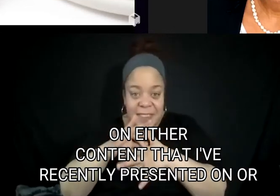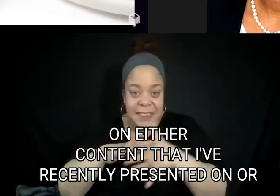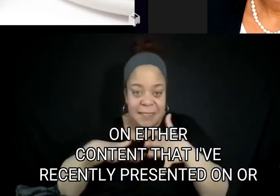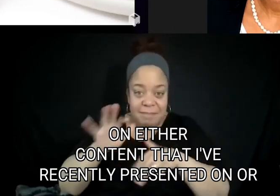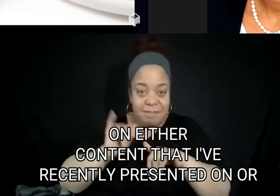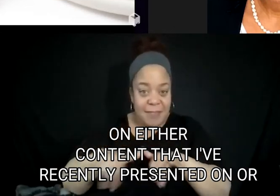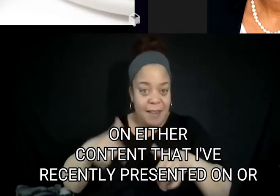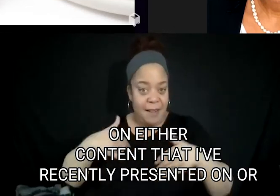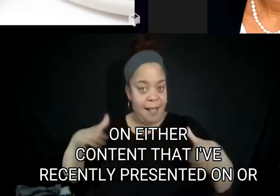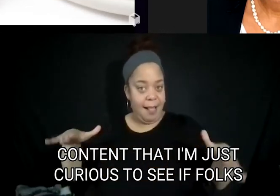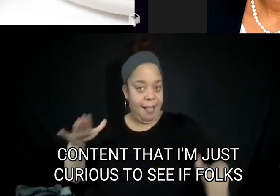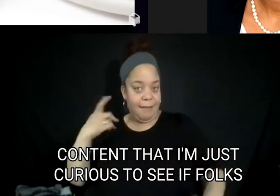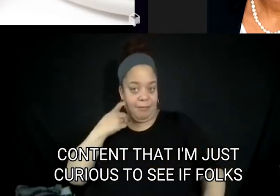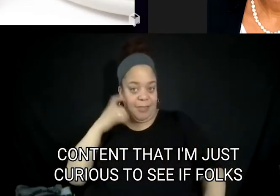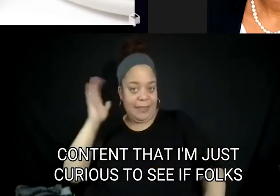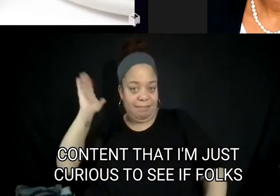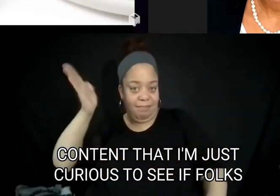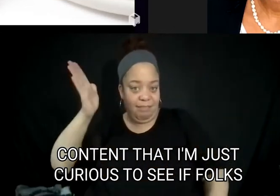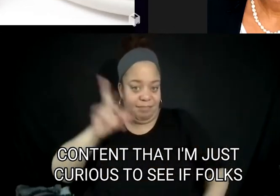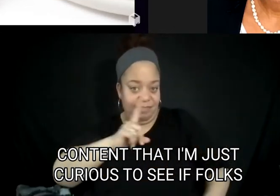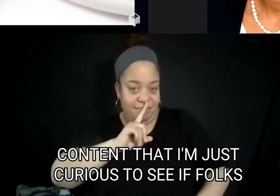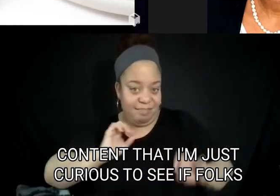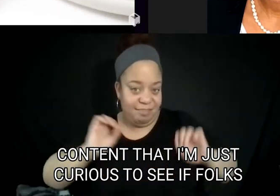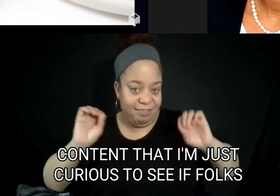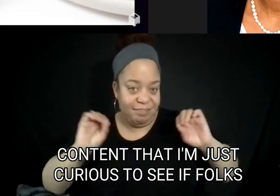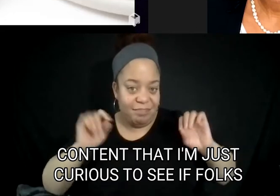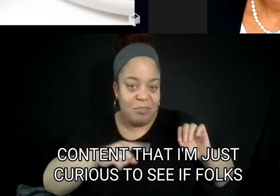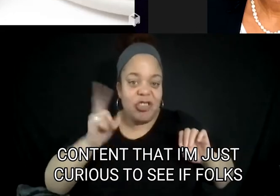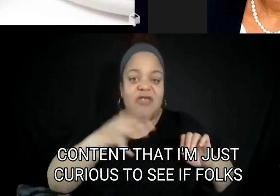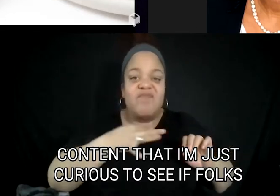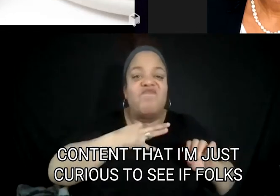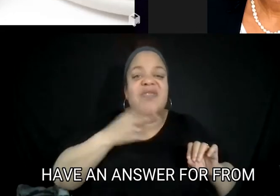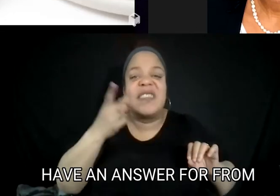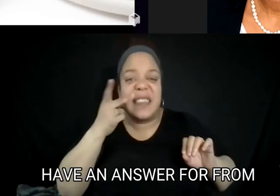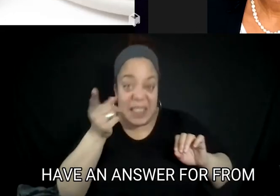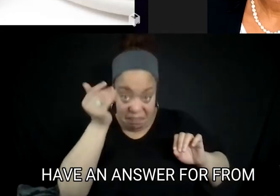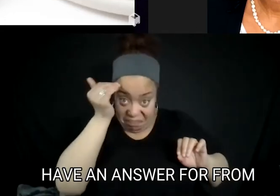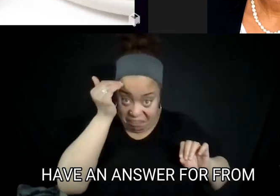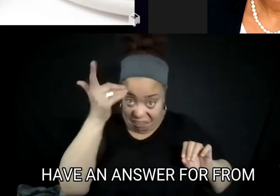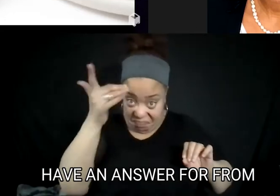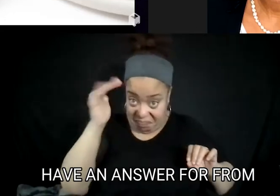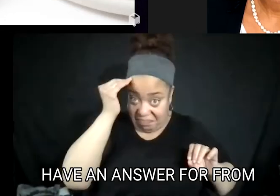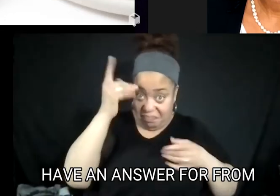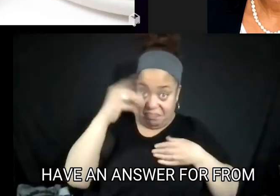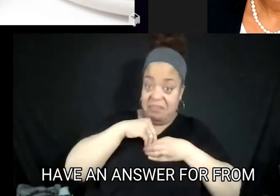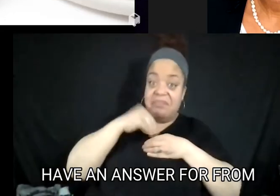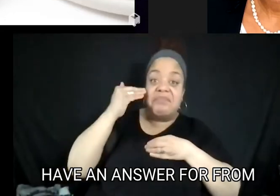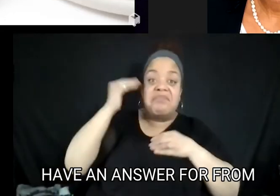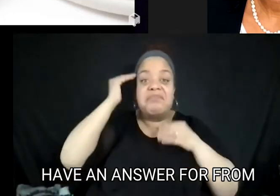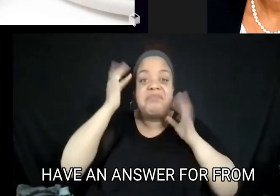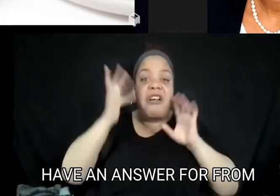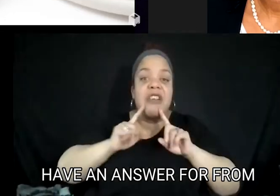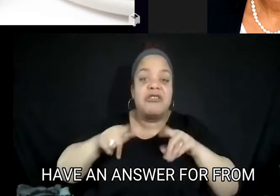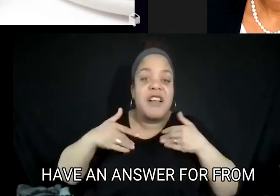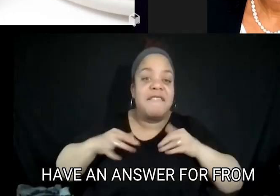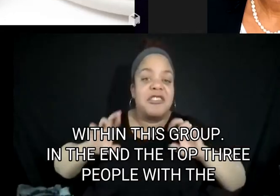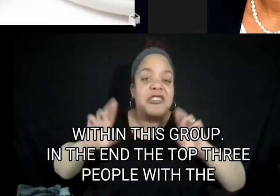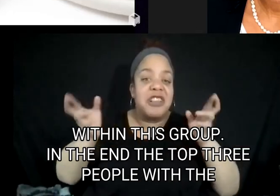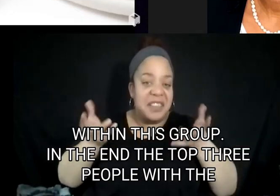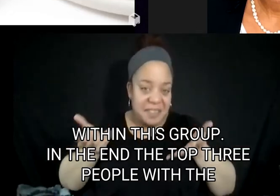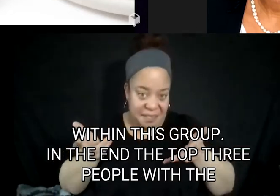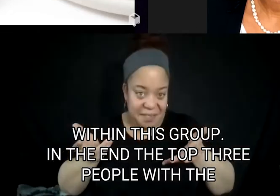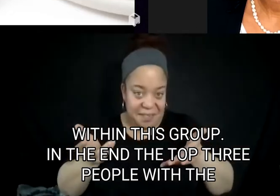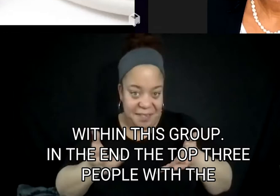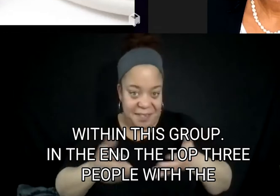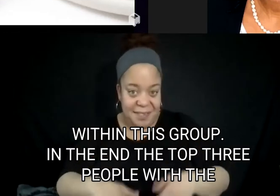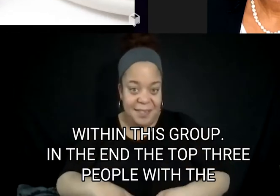this group. At the end, the top three people with the top three scores will receive a prize from us. I've checked